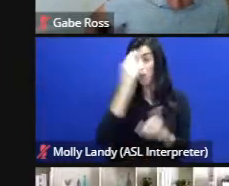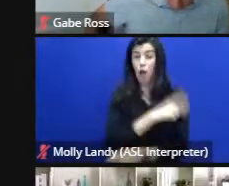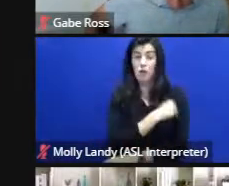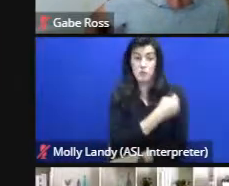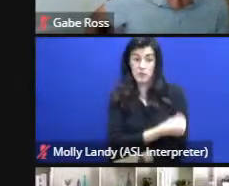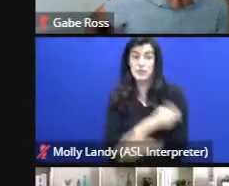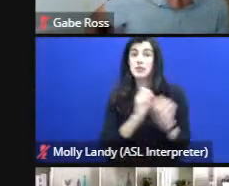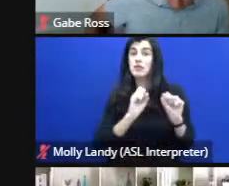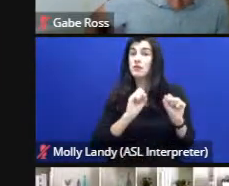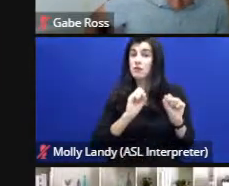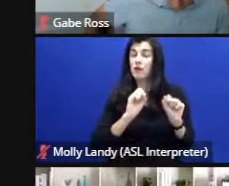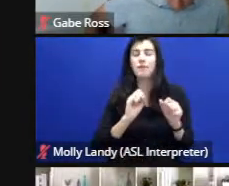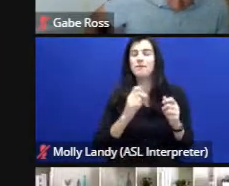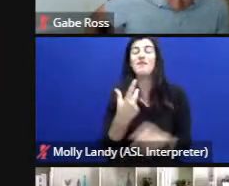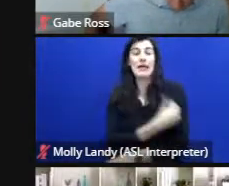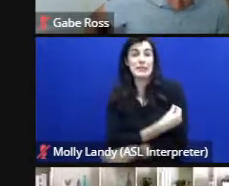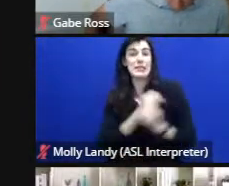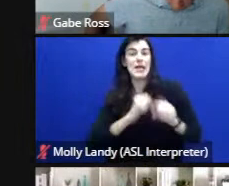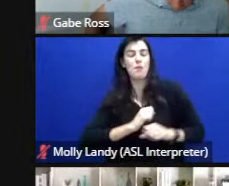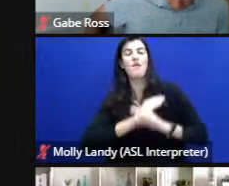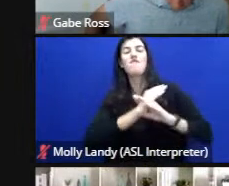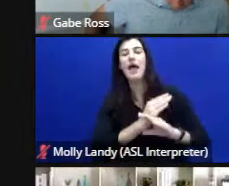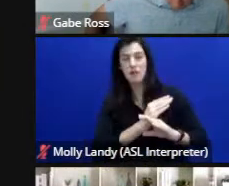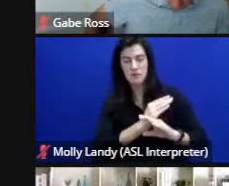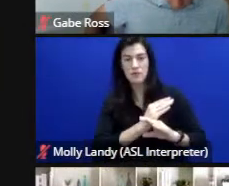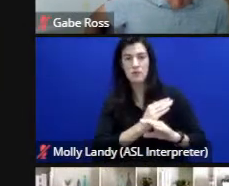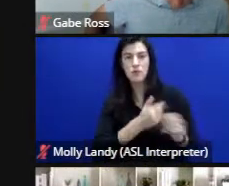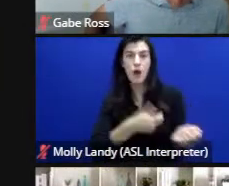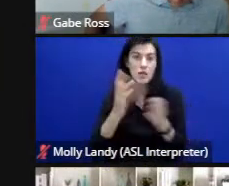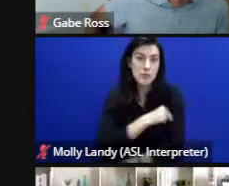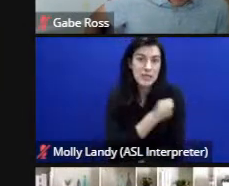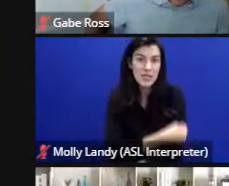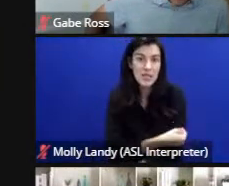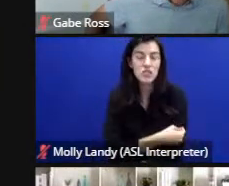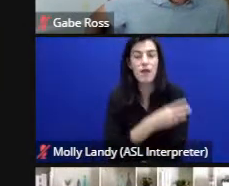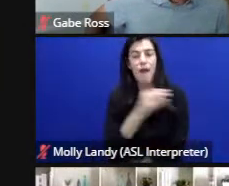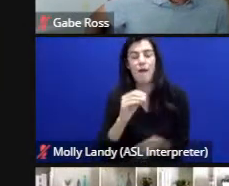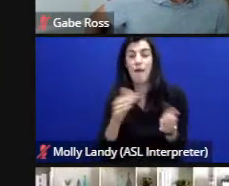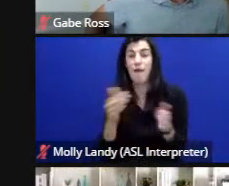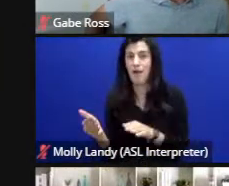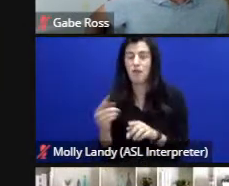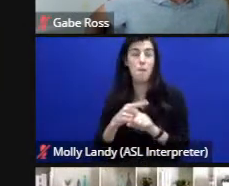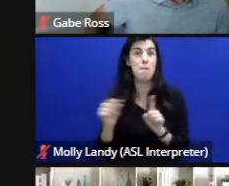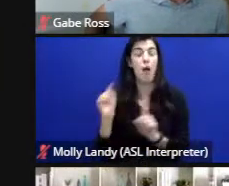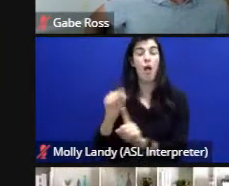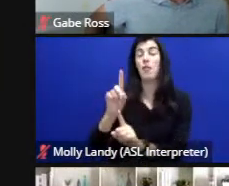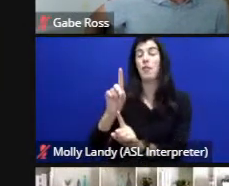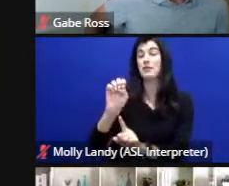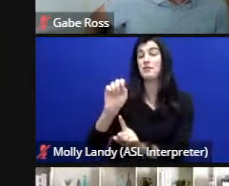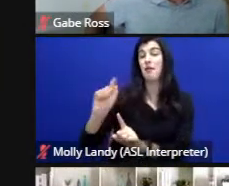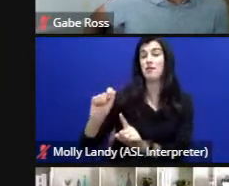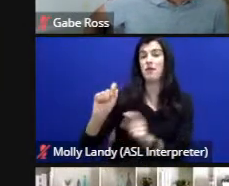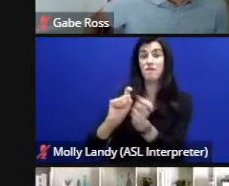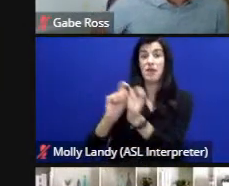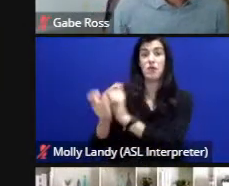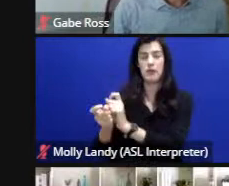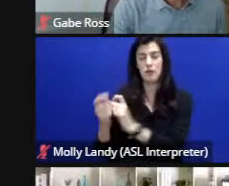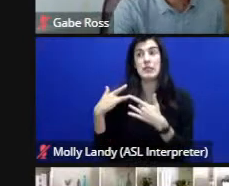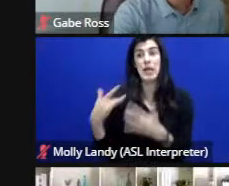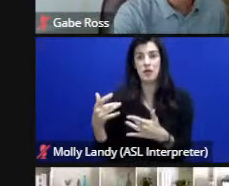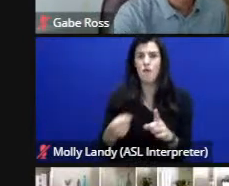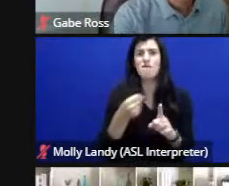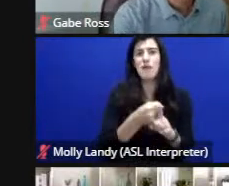death. However, the Delta variant does infect vaccinated people more, and